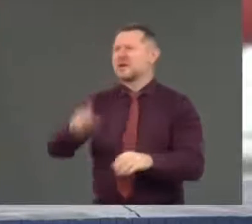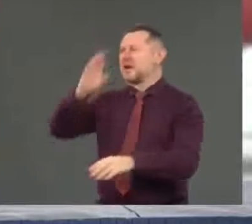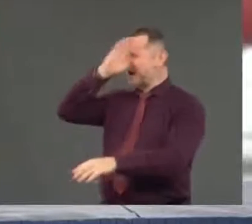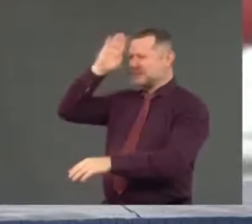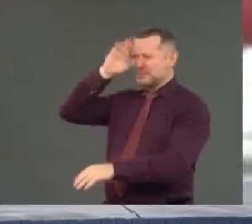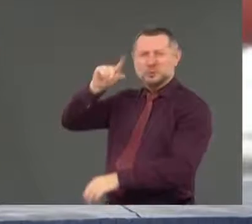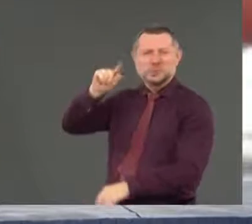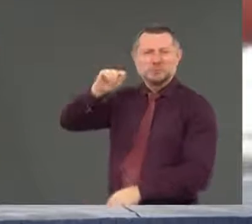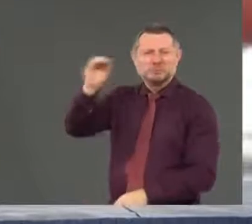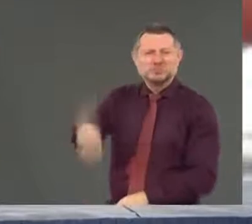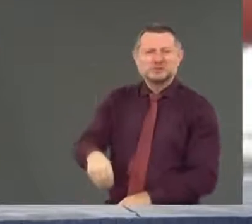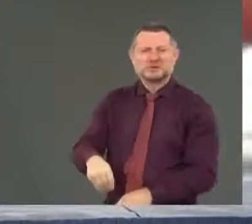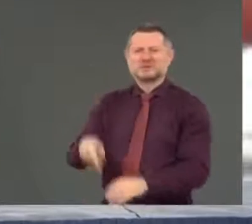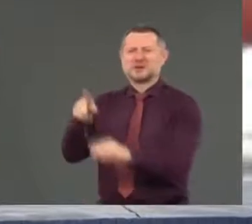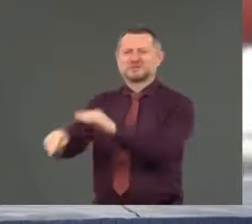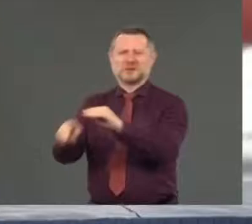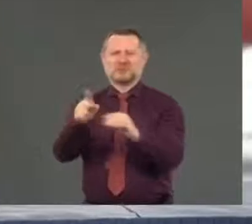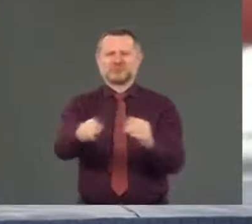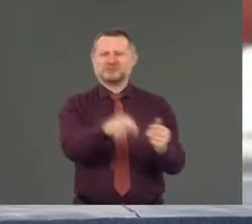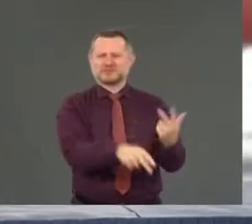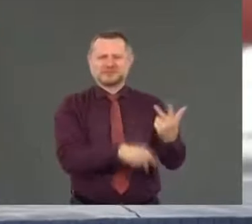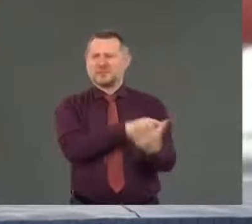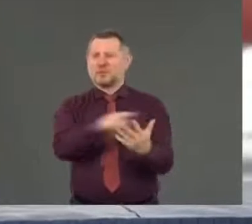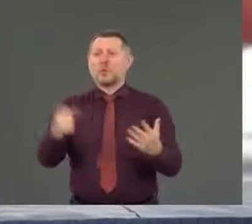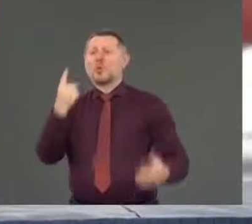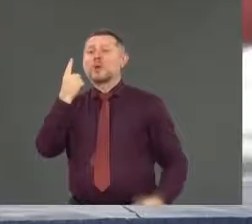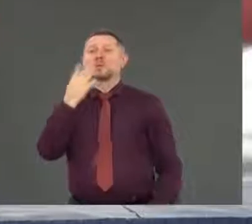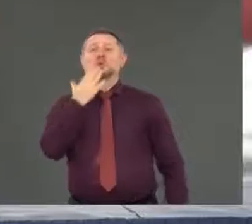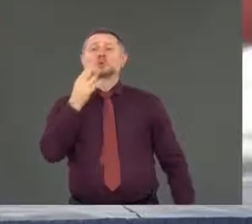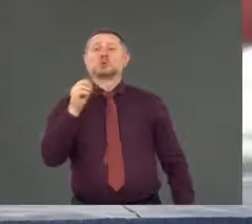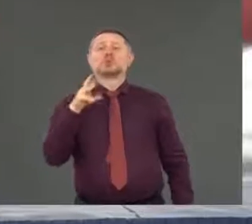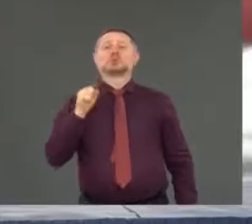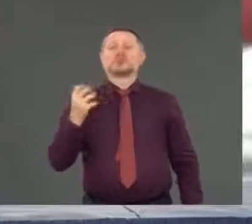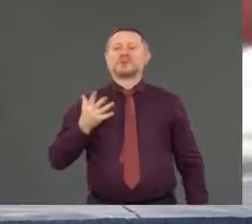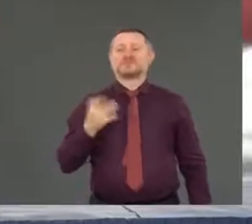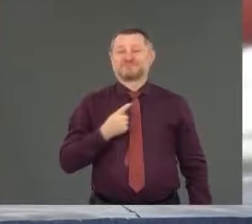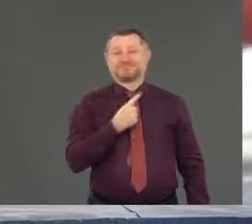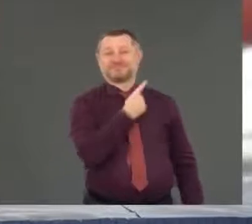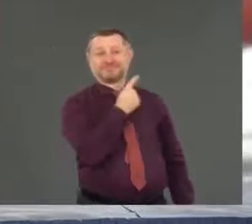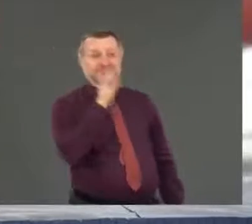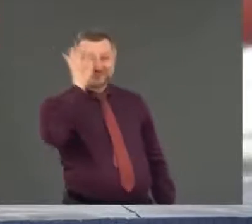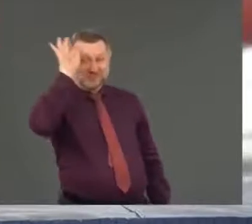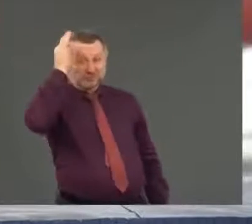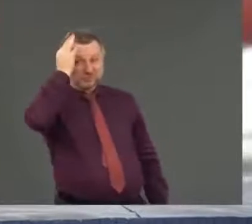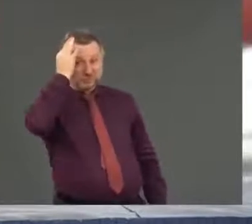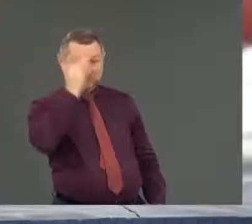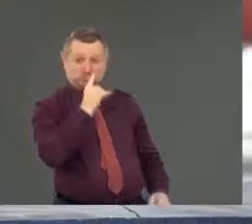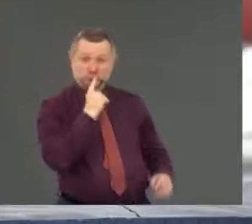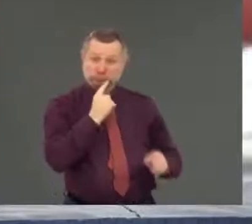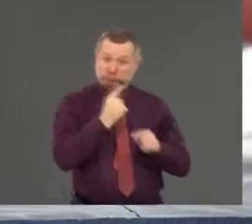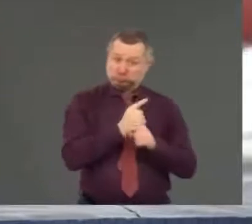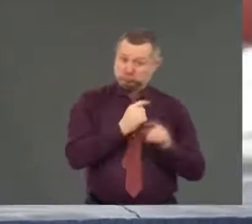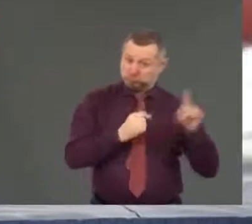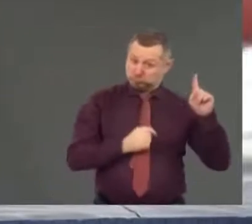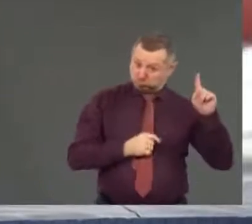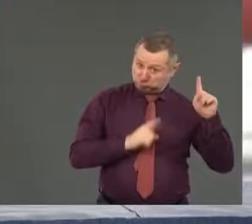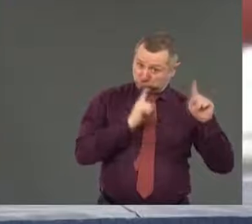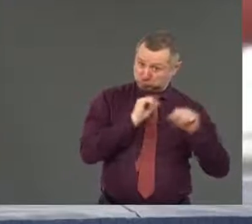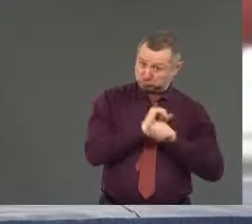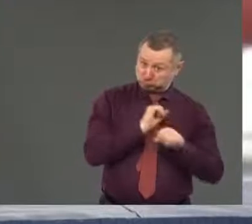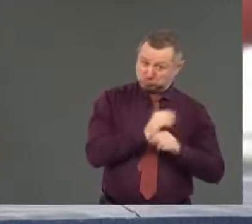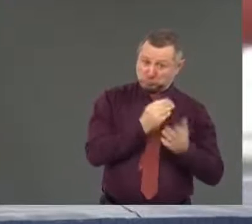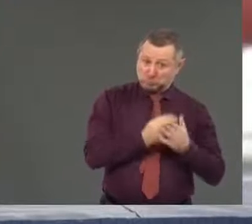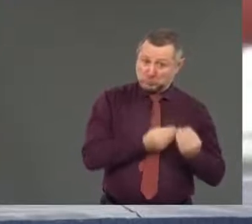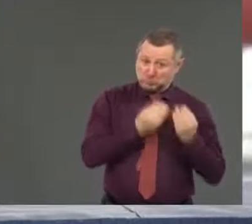only possible good news is if the federal government actually acts responsibly and provides funding for state and